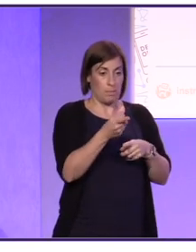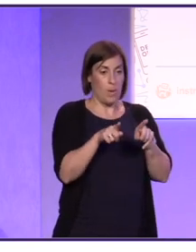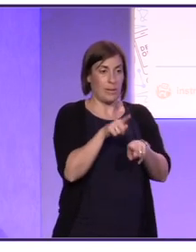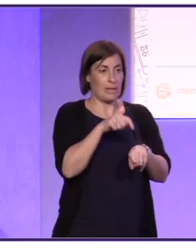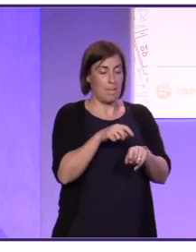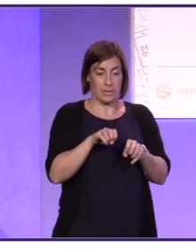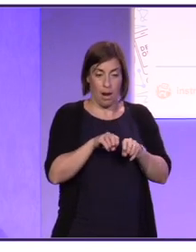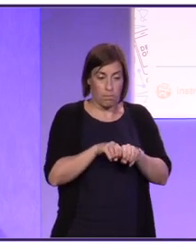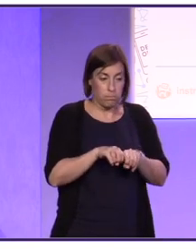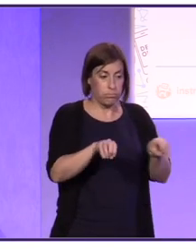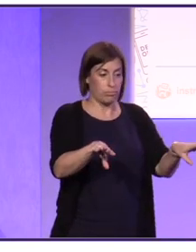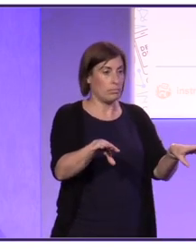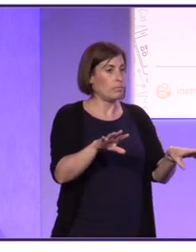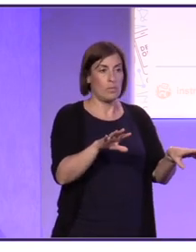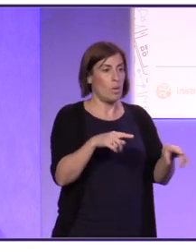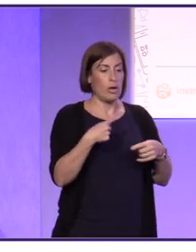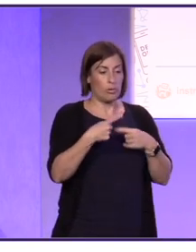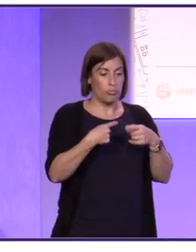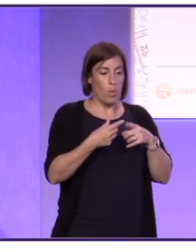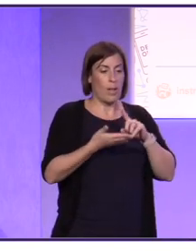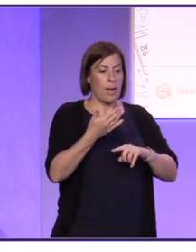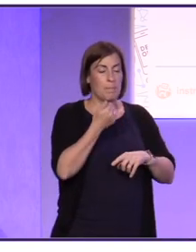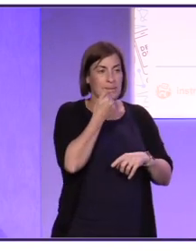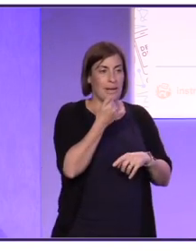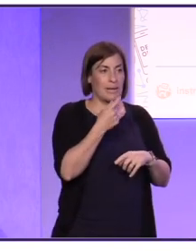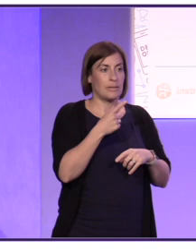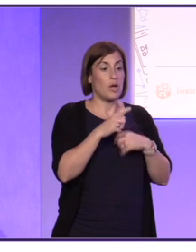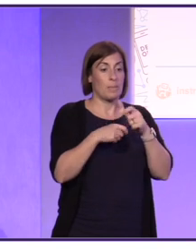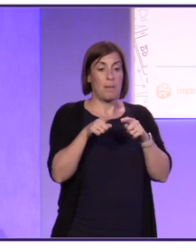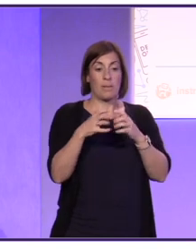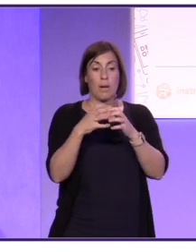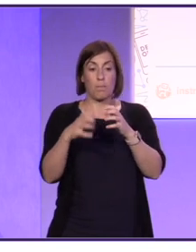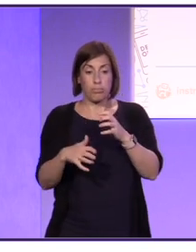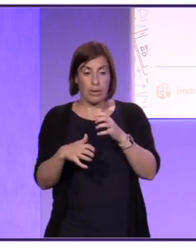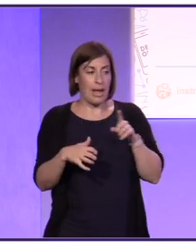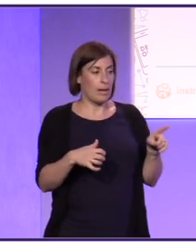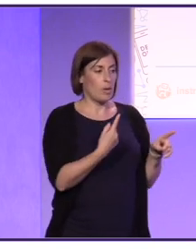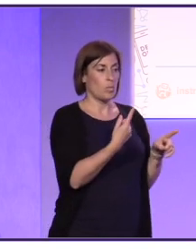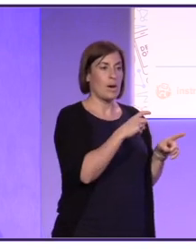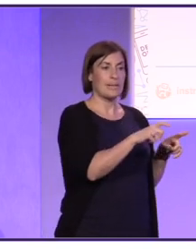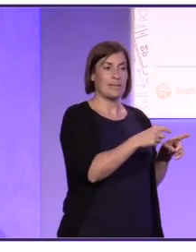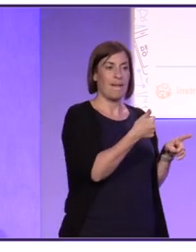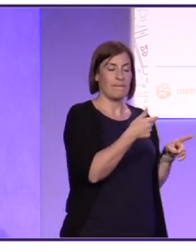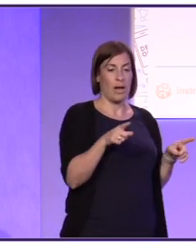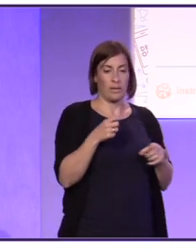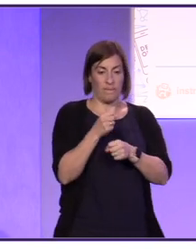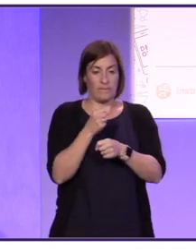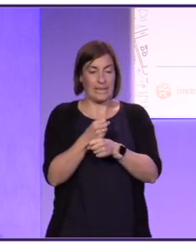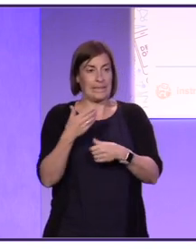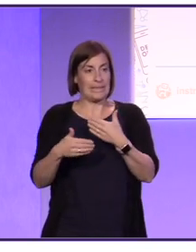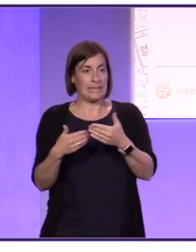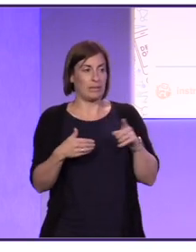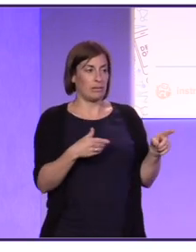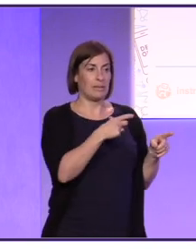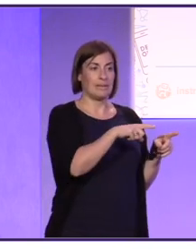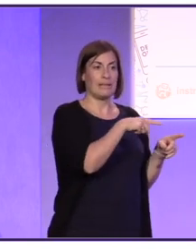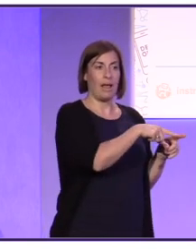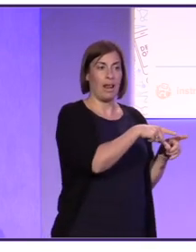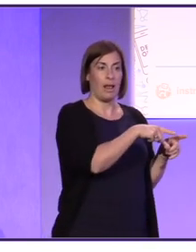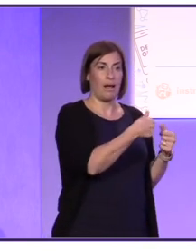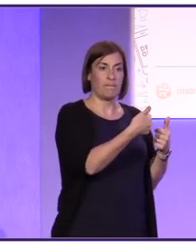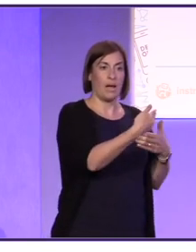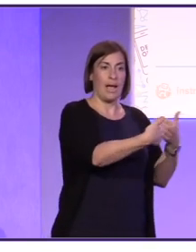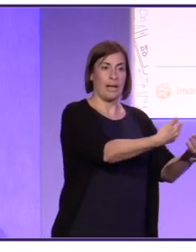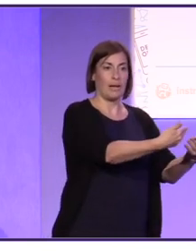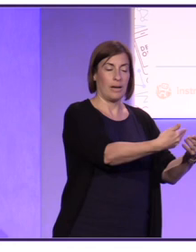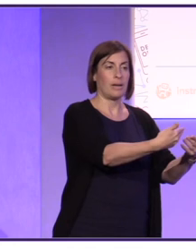Don't do it at the same time. Do rolling updates, because you break one, at least you've got one still there while you fix the first one. The second thing is